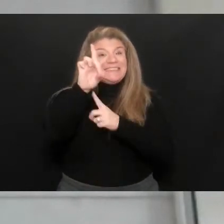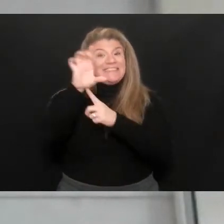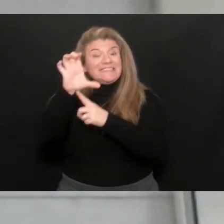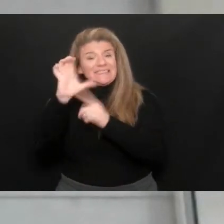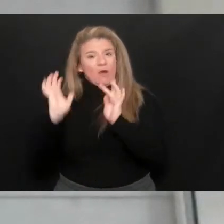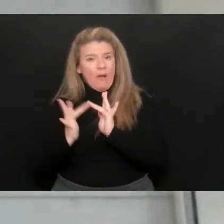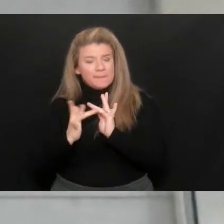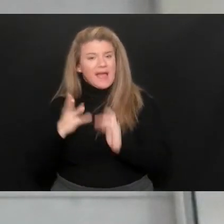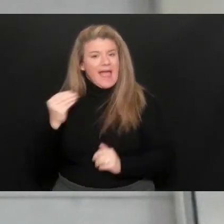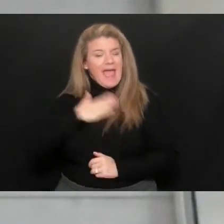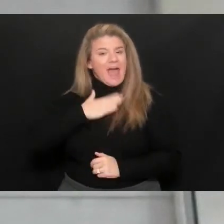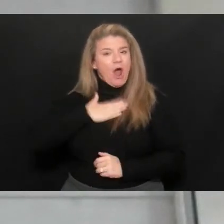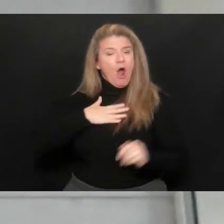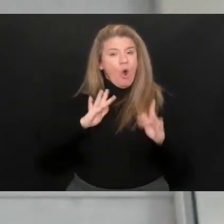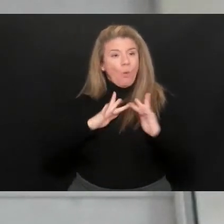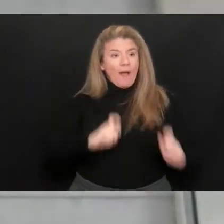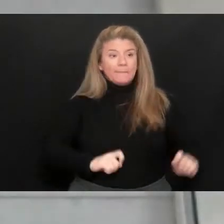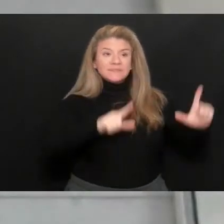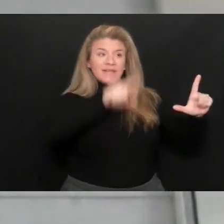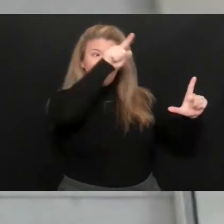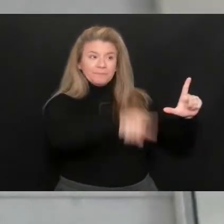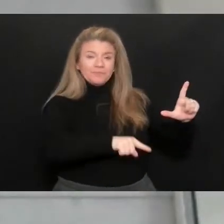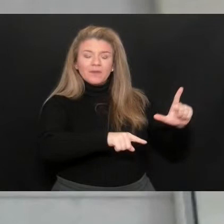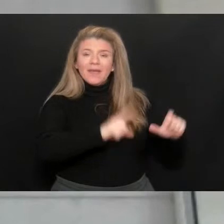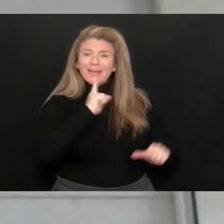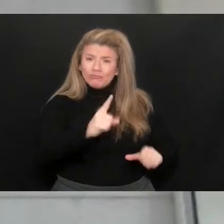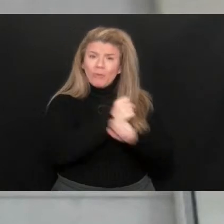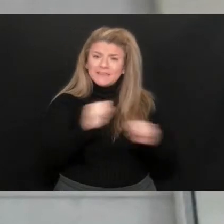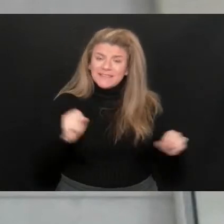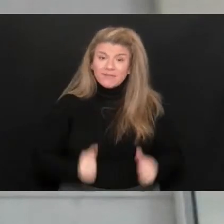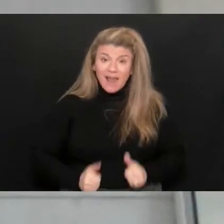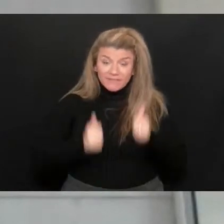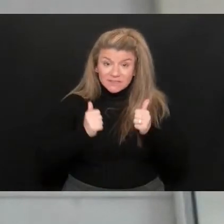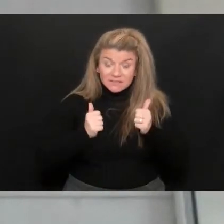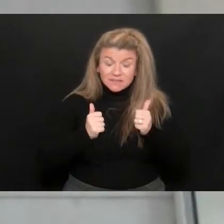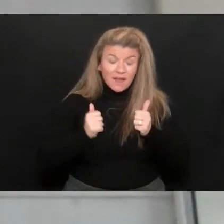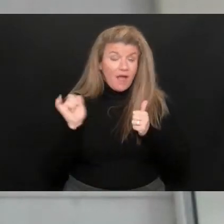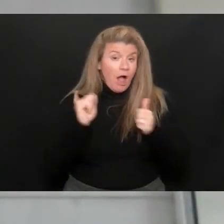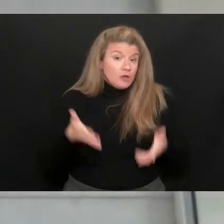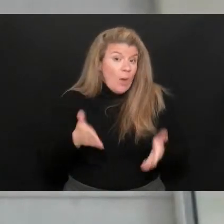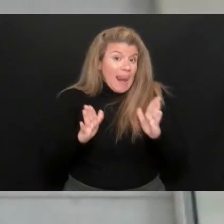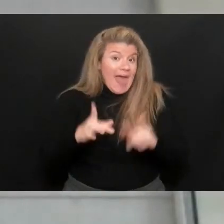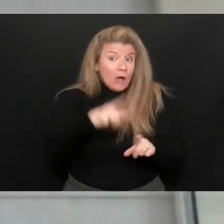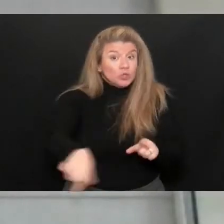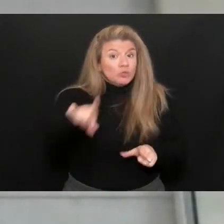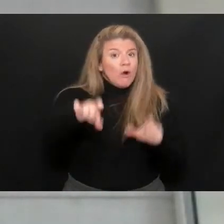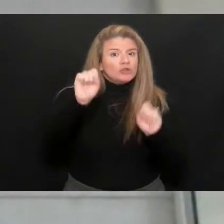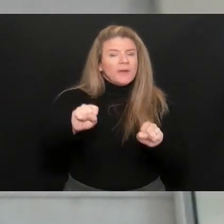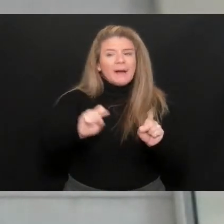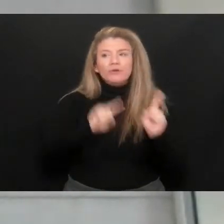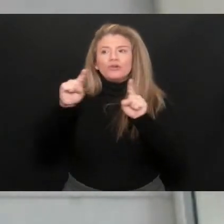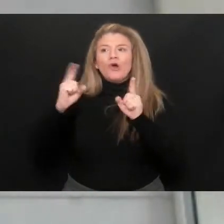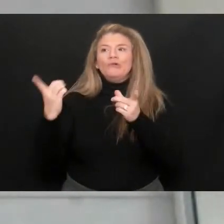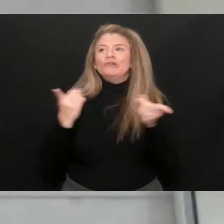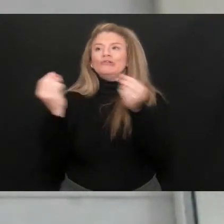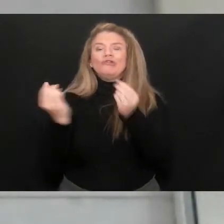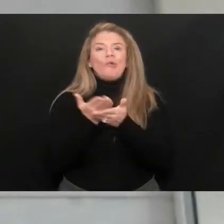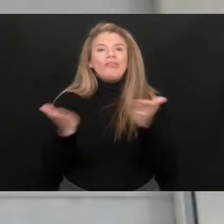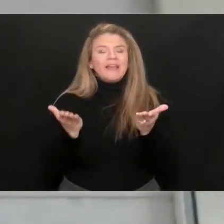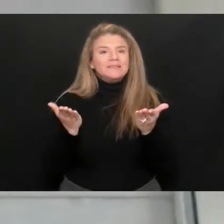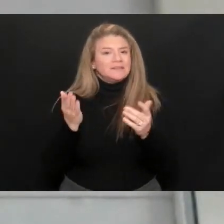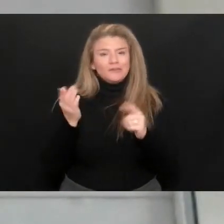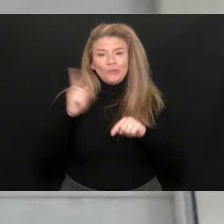as well as our website, but it does save lives, and it also allows you to do things that you haven't been allowed to do in the past. You know, you are